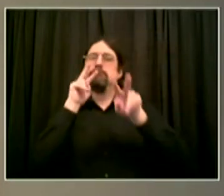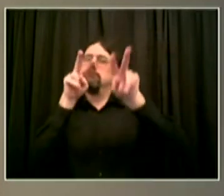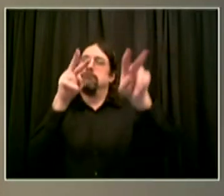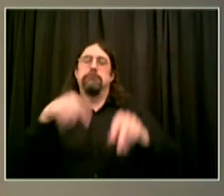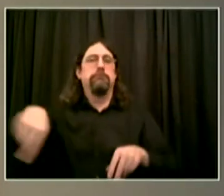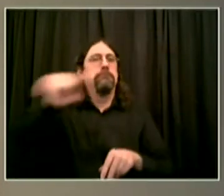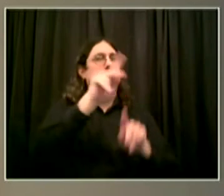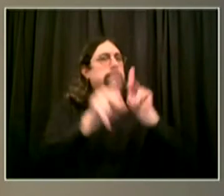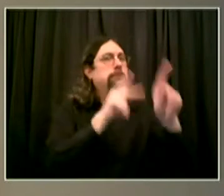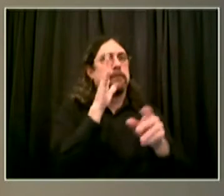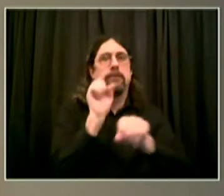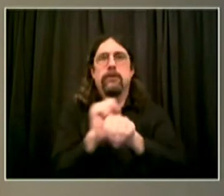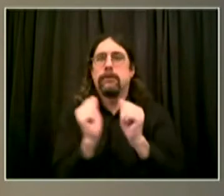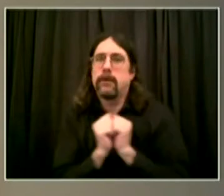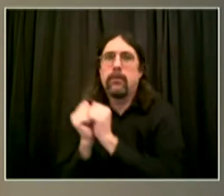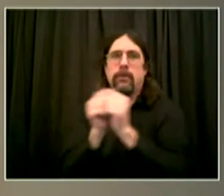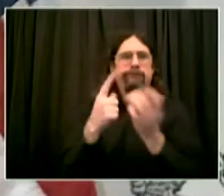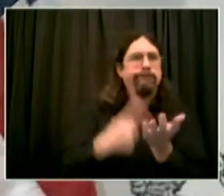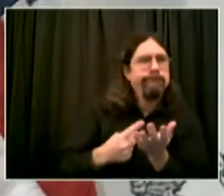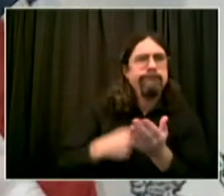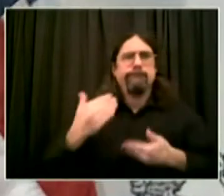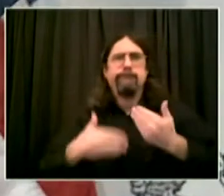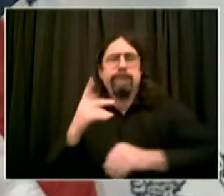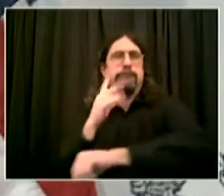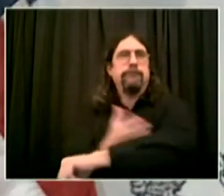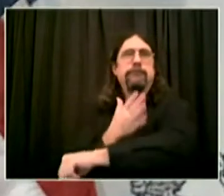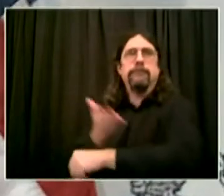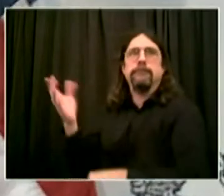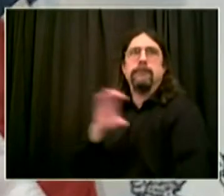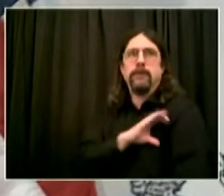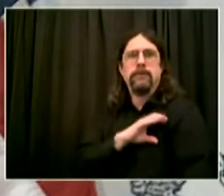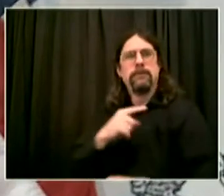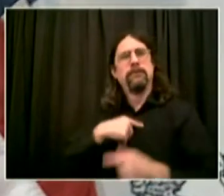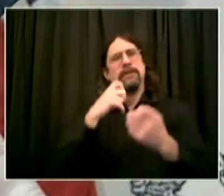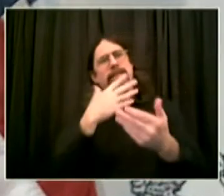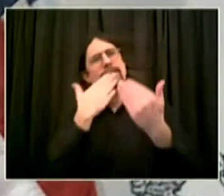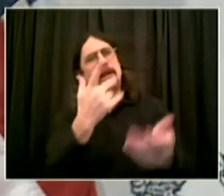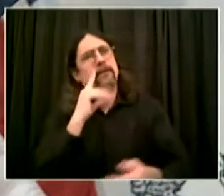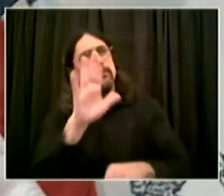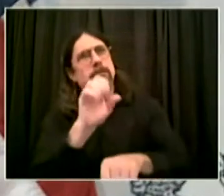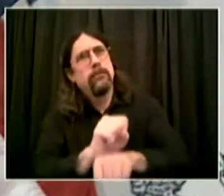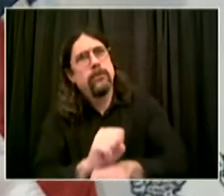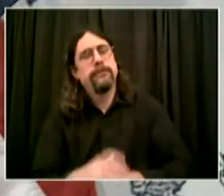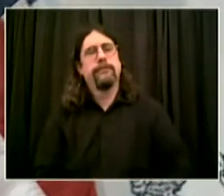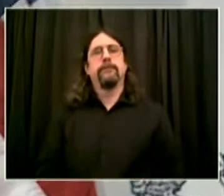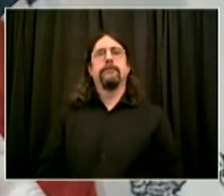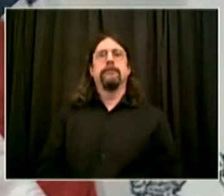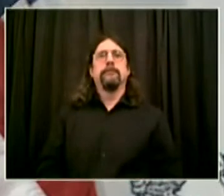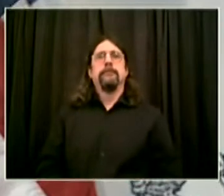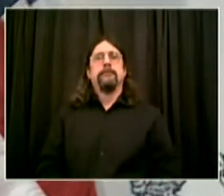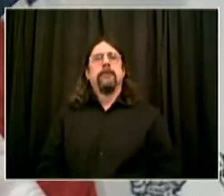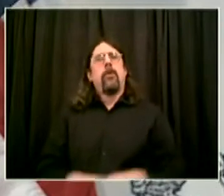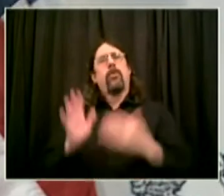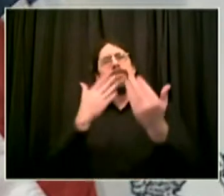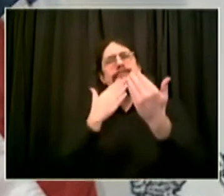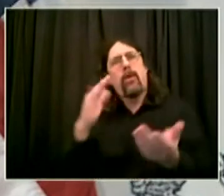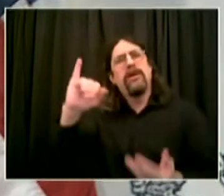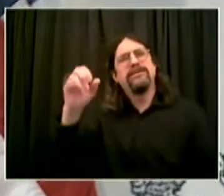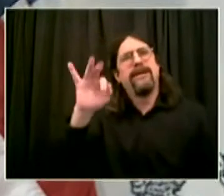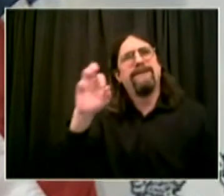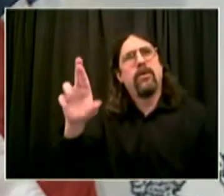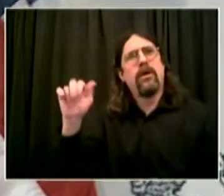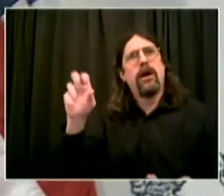all today. Thank you for hearing us. Thank you, Jennifer, and thank you for doing so much to bring the voices of communities forward and for really